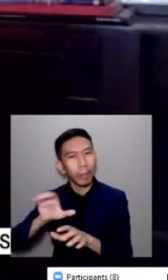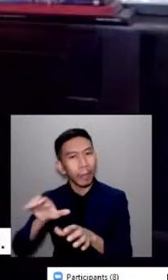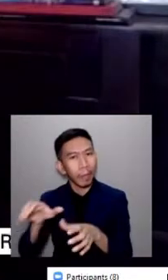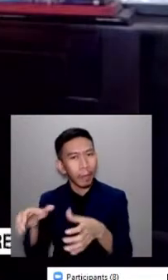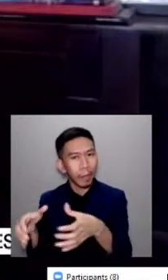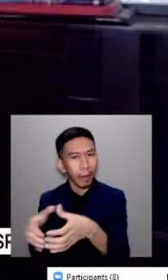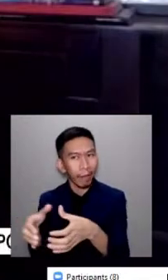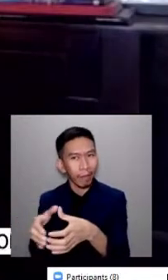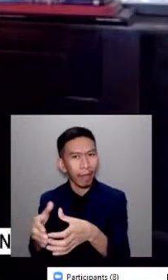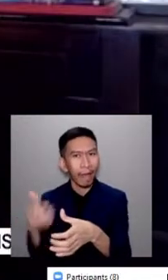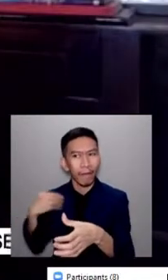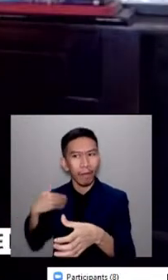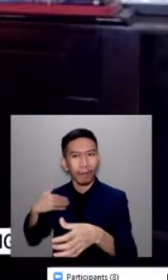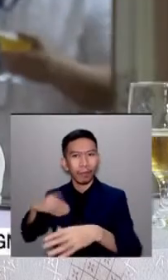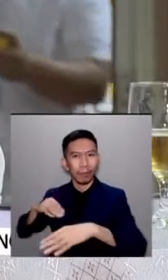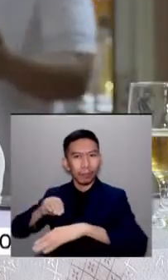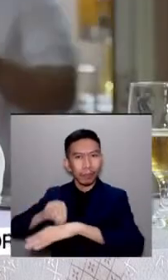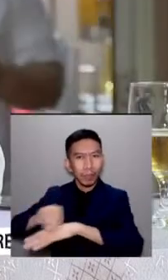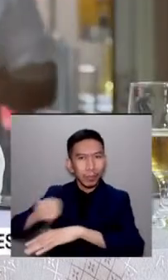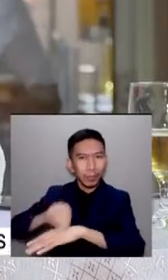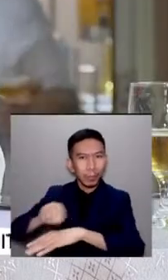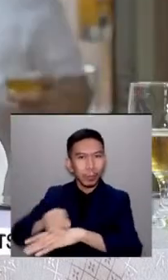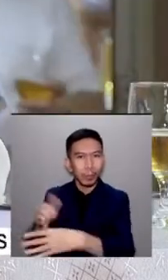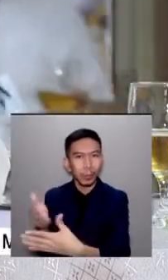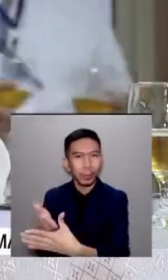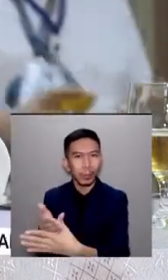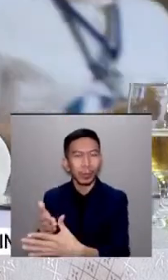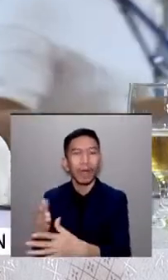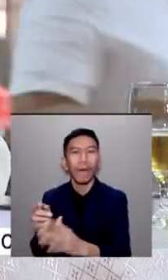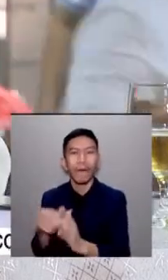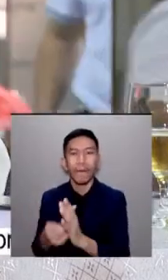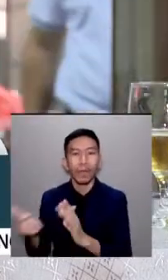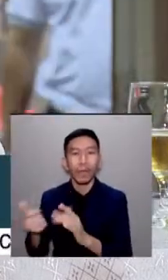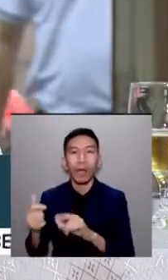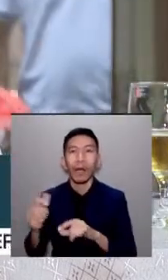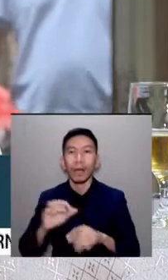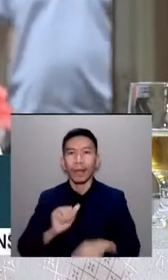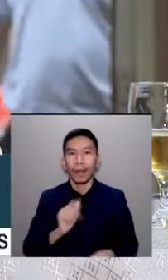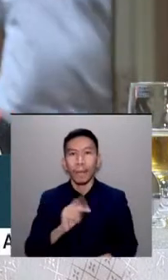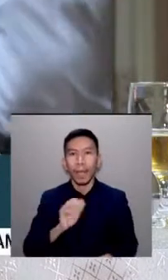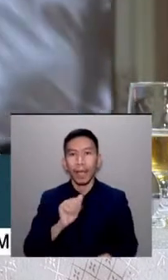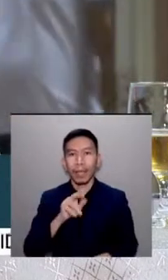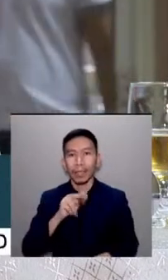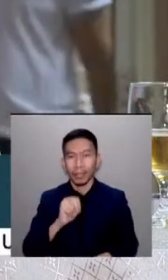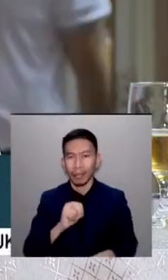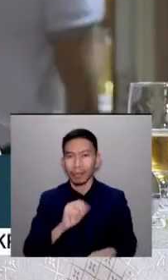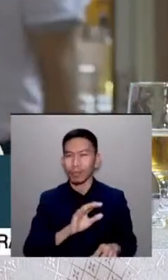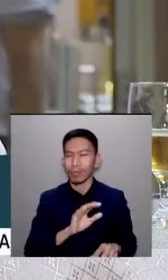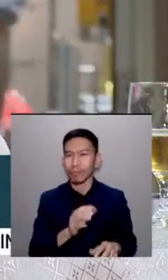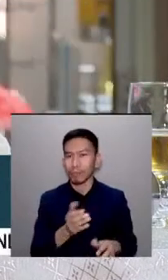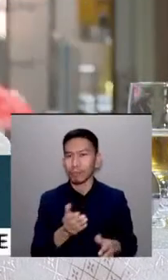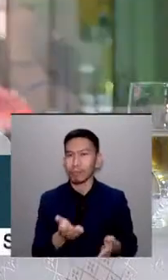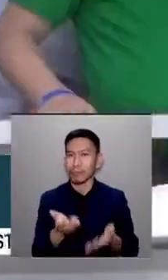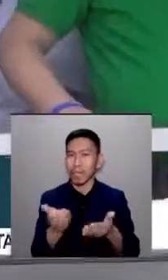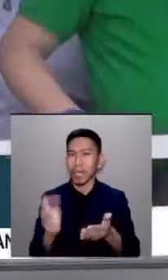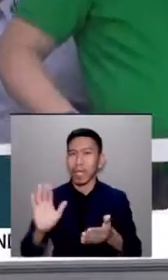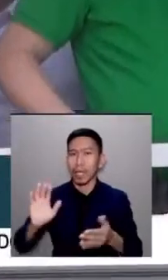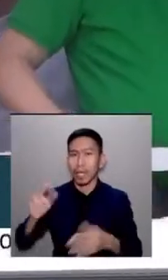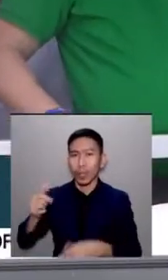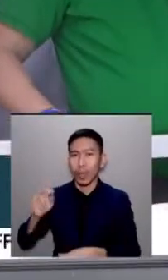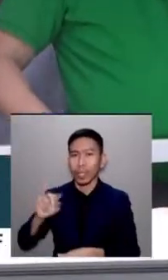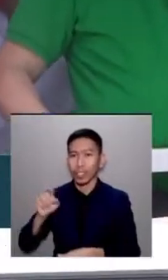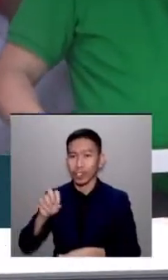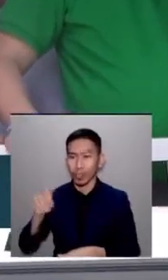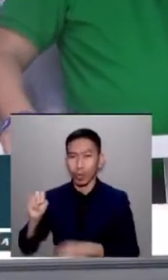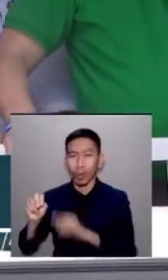resolution on the disqualification cases. Akbayan Party List asserts COMELEC Commissioner Guanzon's vote should be counted despite attempts